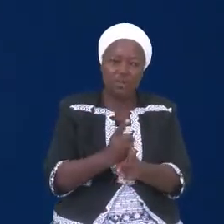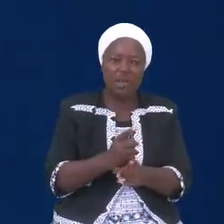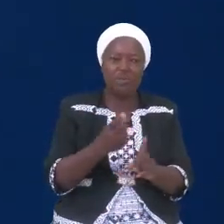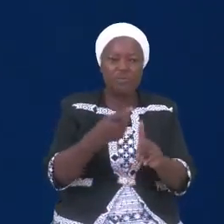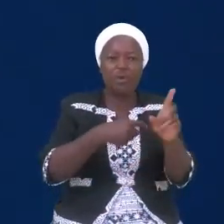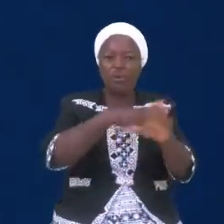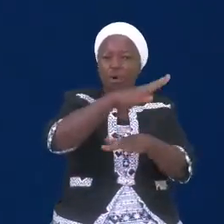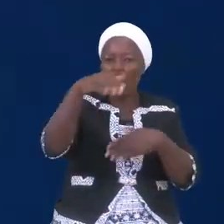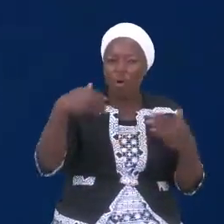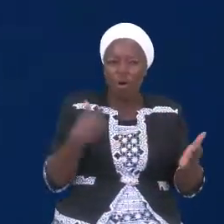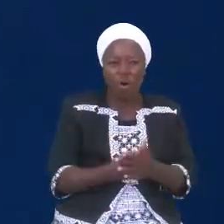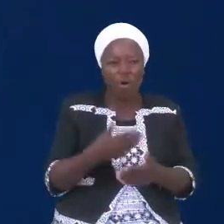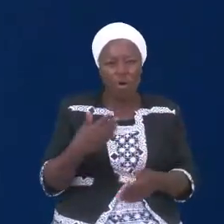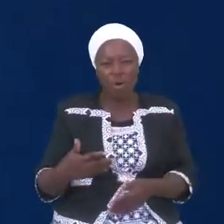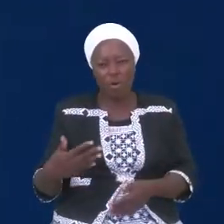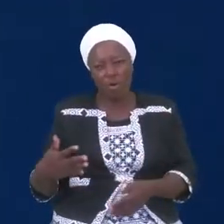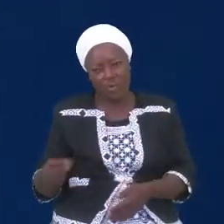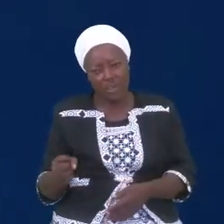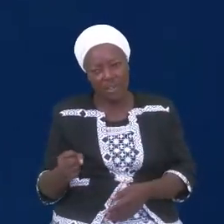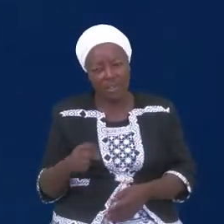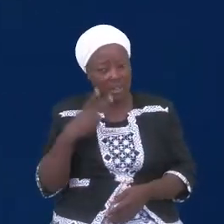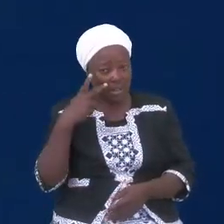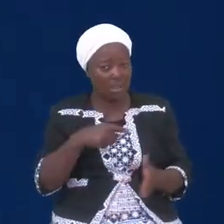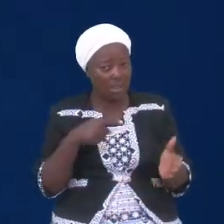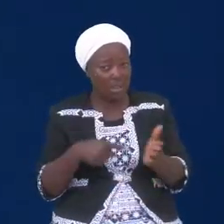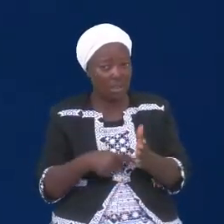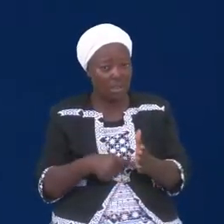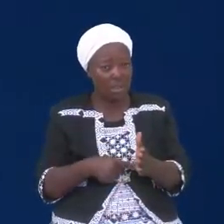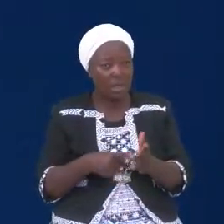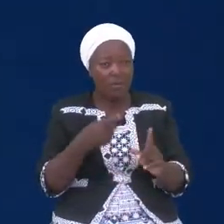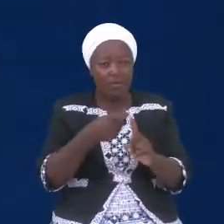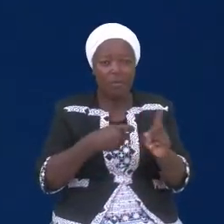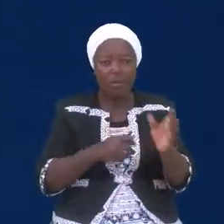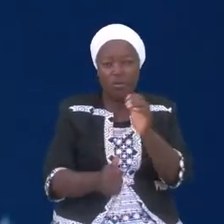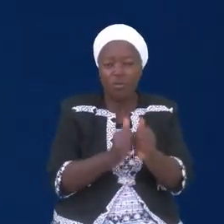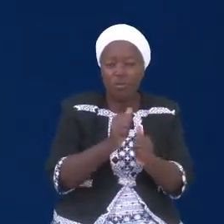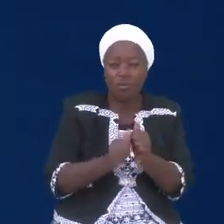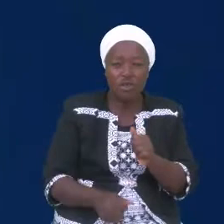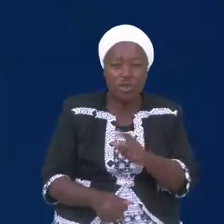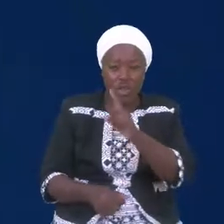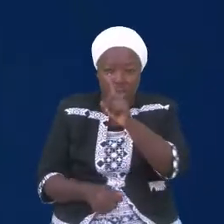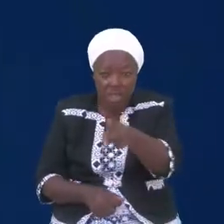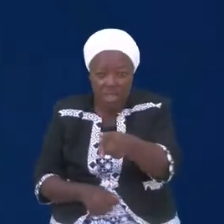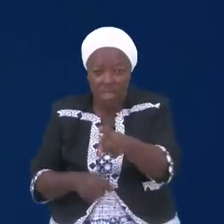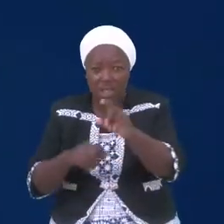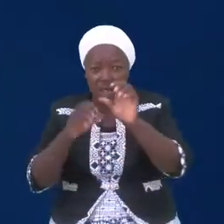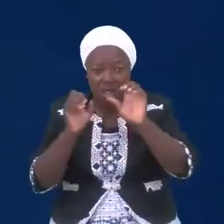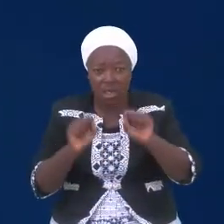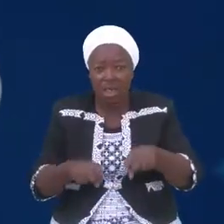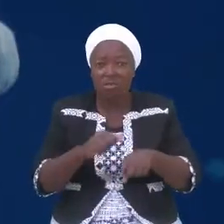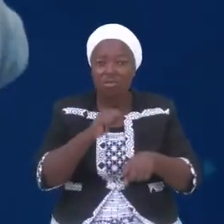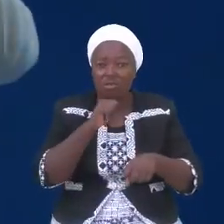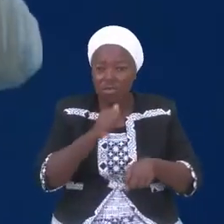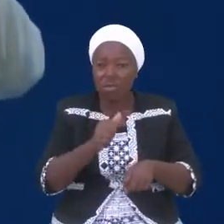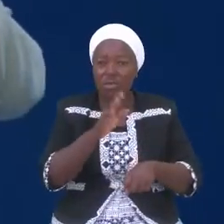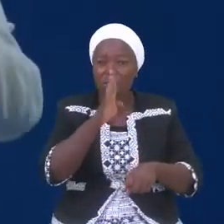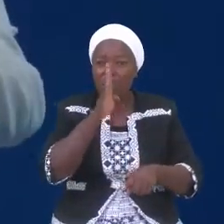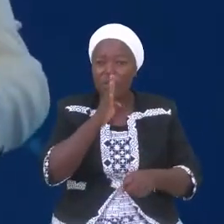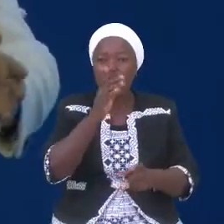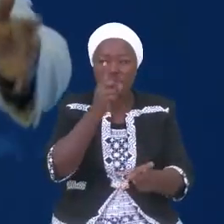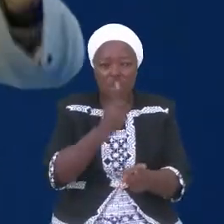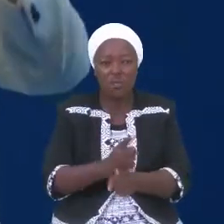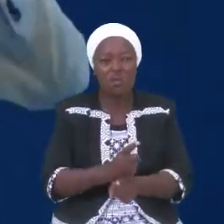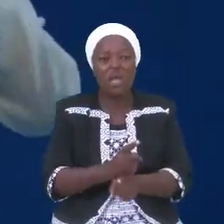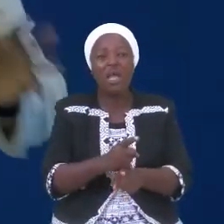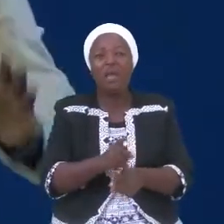all things. Look at this. From which ye could not be justified by the